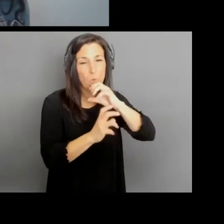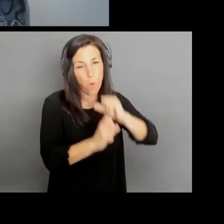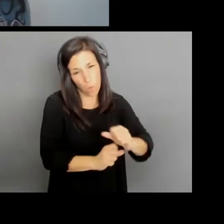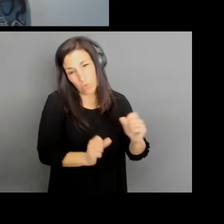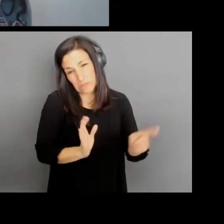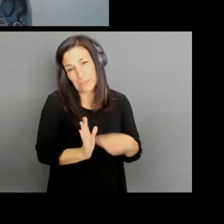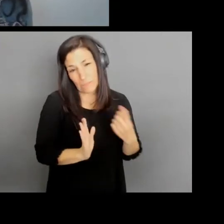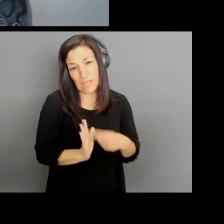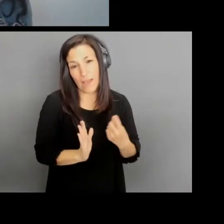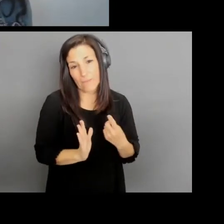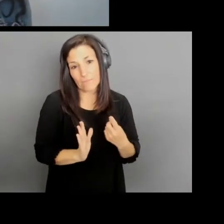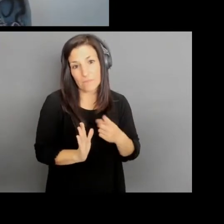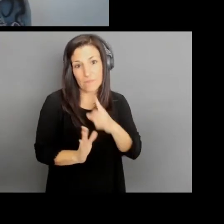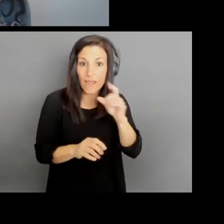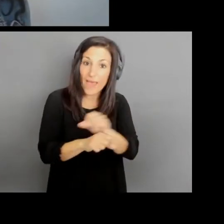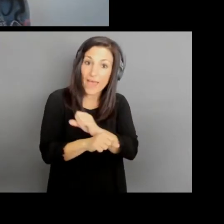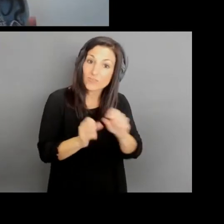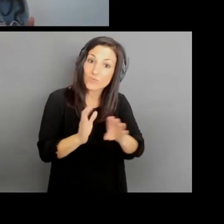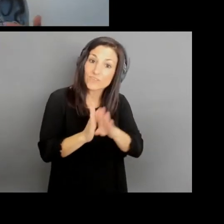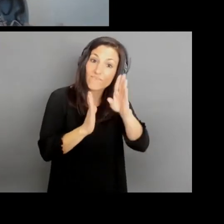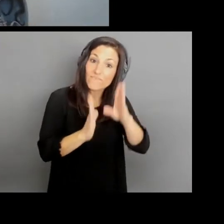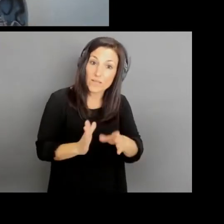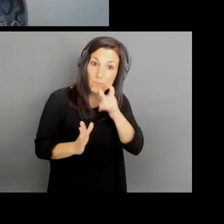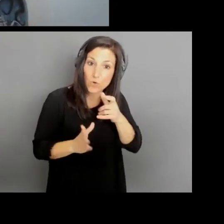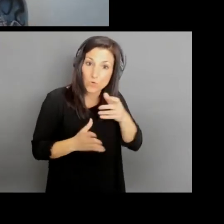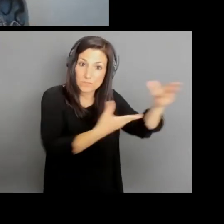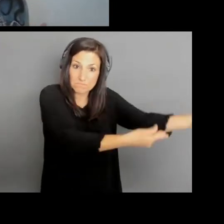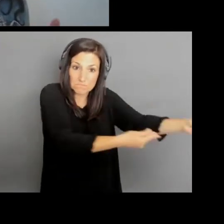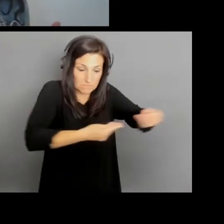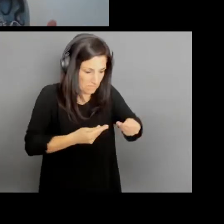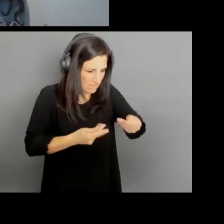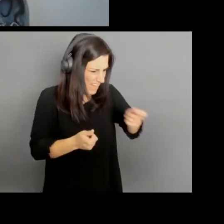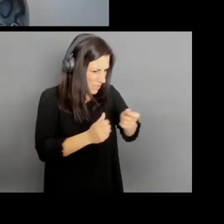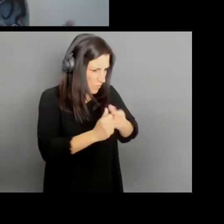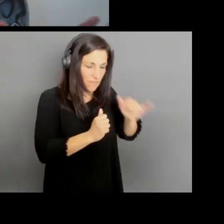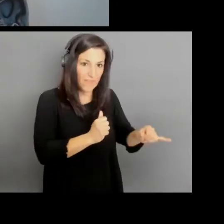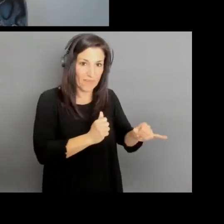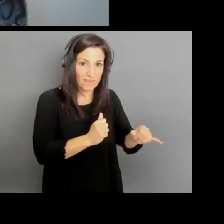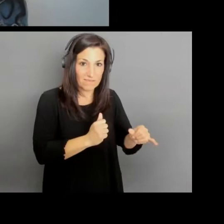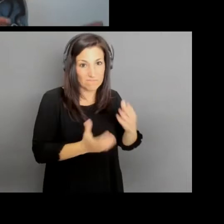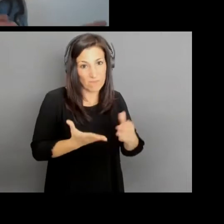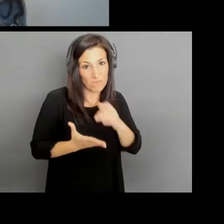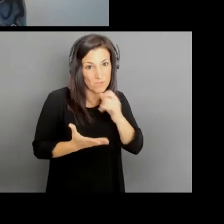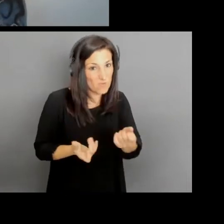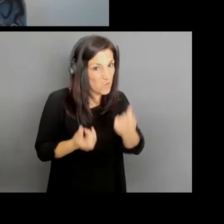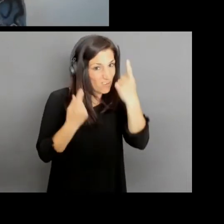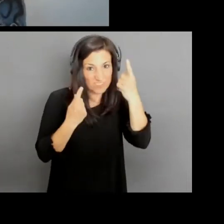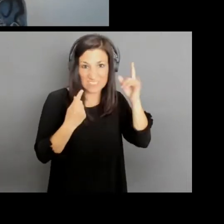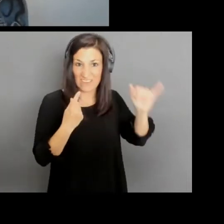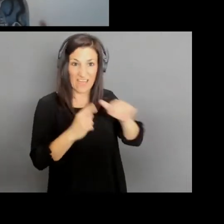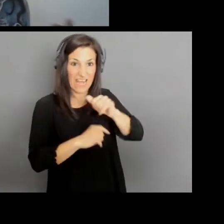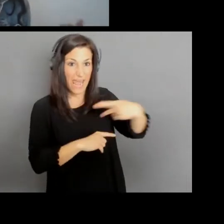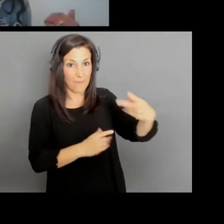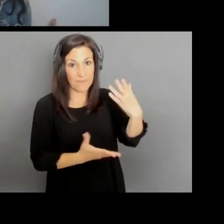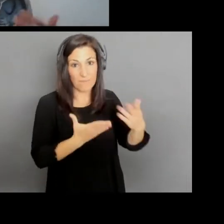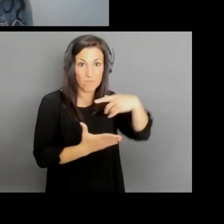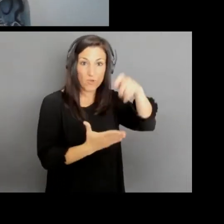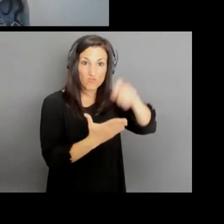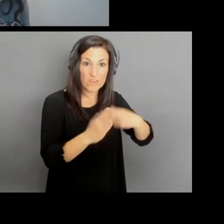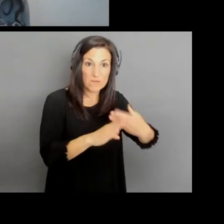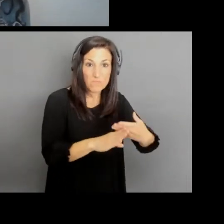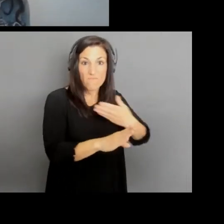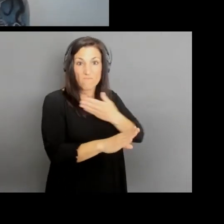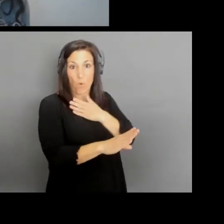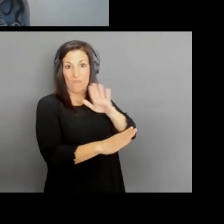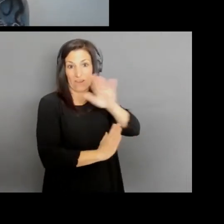actual developer who may be dealing with that doesn't really have an understanding of the application that may have been written before their time. So they've kind of